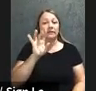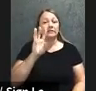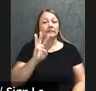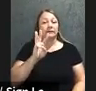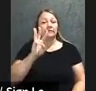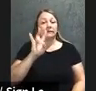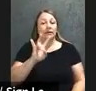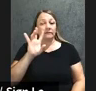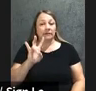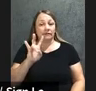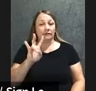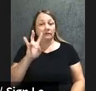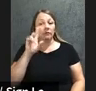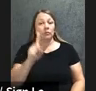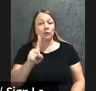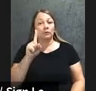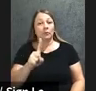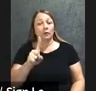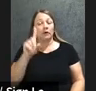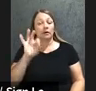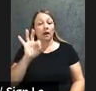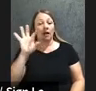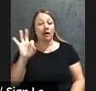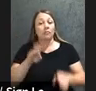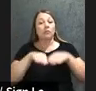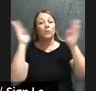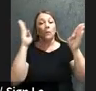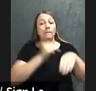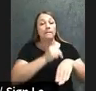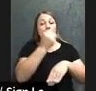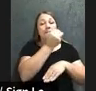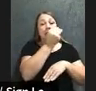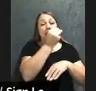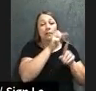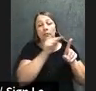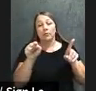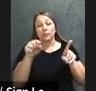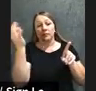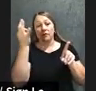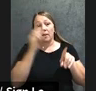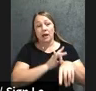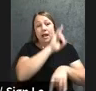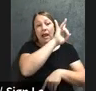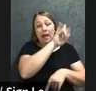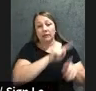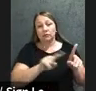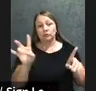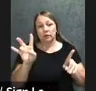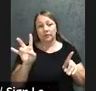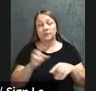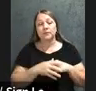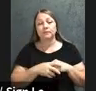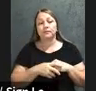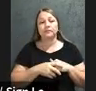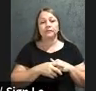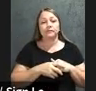888-677-1199. You can call them Monday through Friday, 8 a.m. to 7 p.m. Central. We also included a link to contact them on